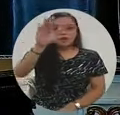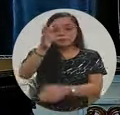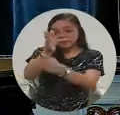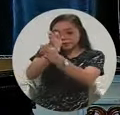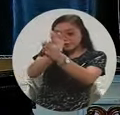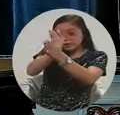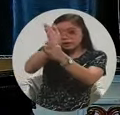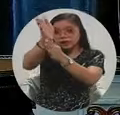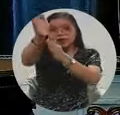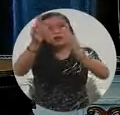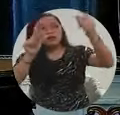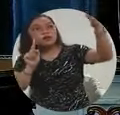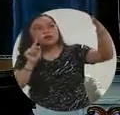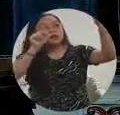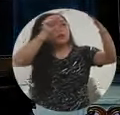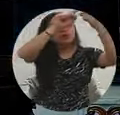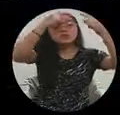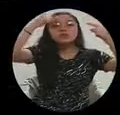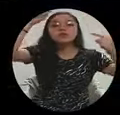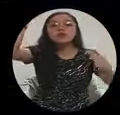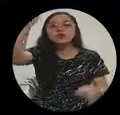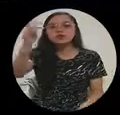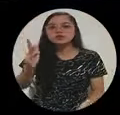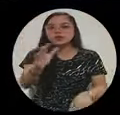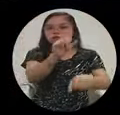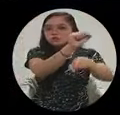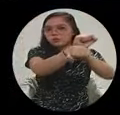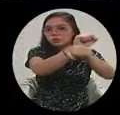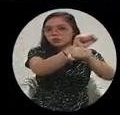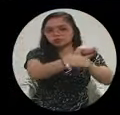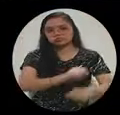align your goals for the work of God.